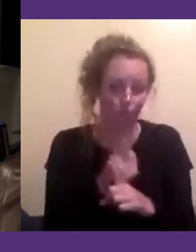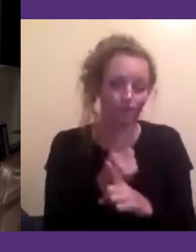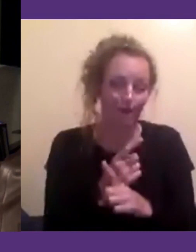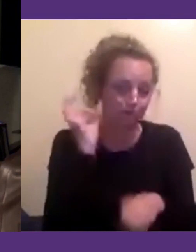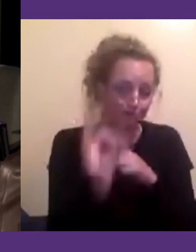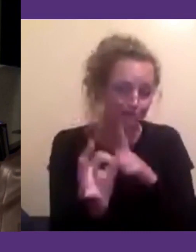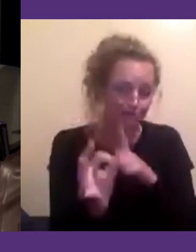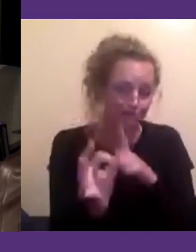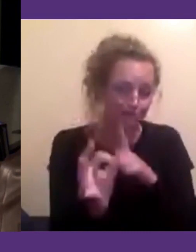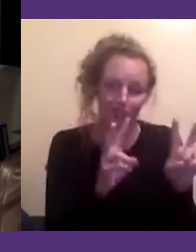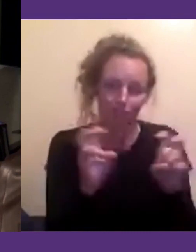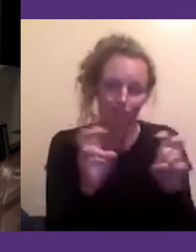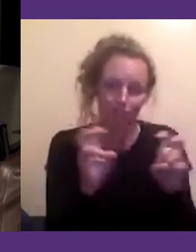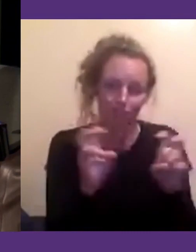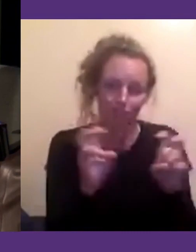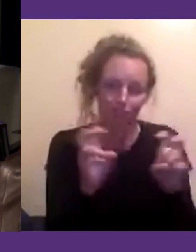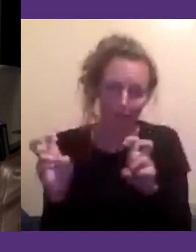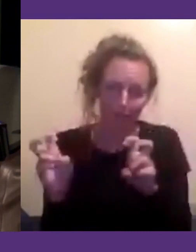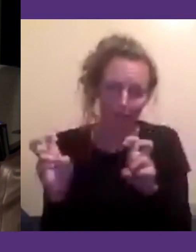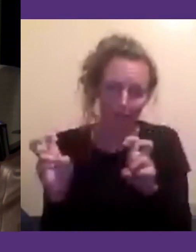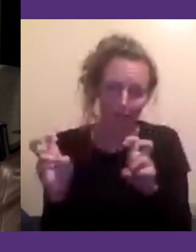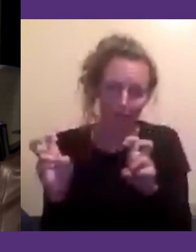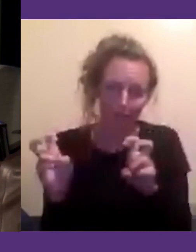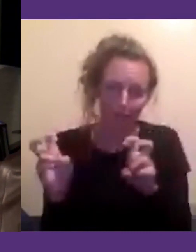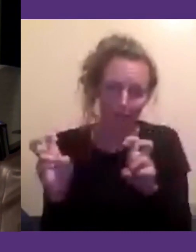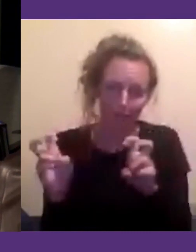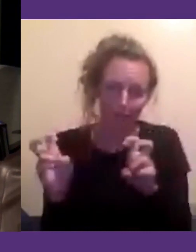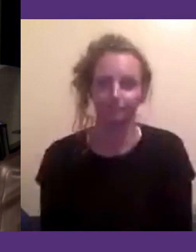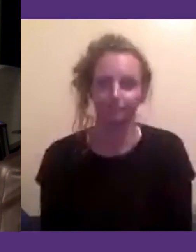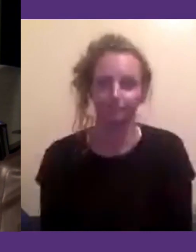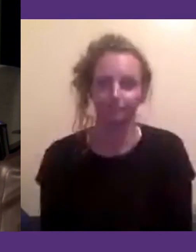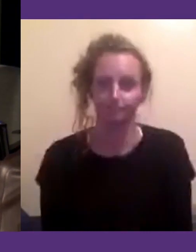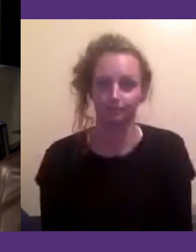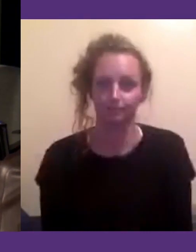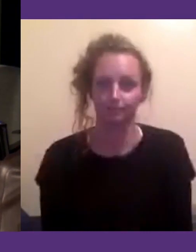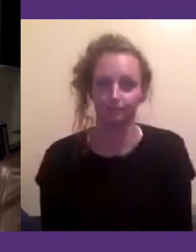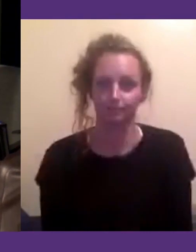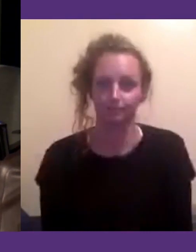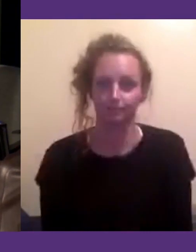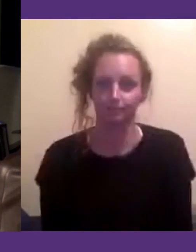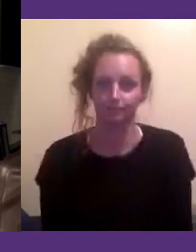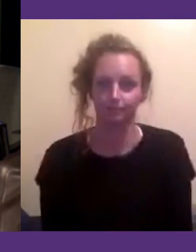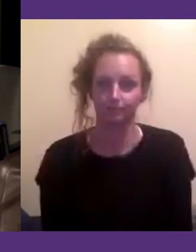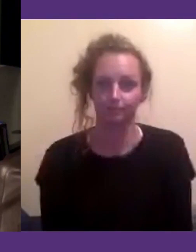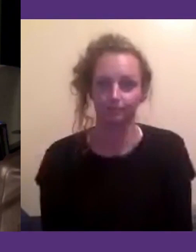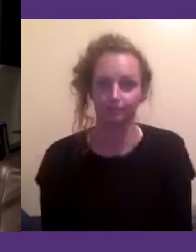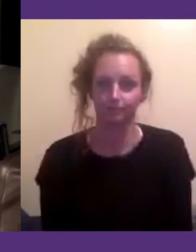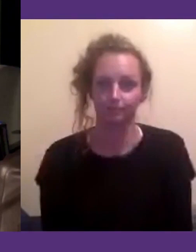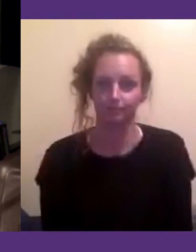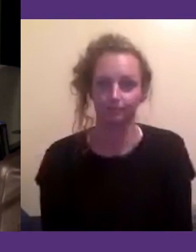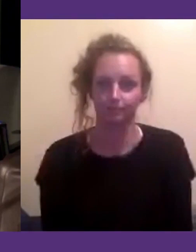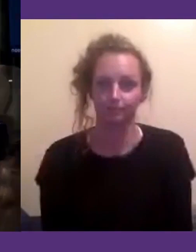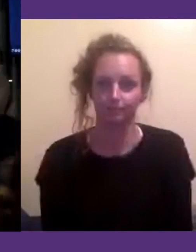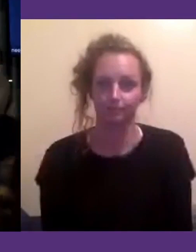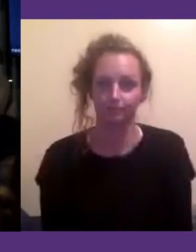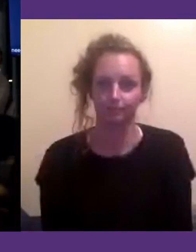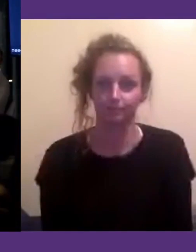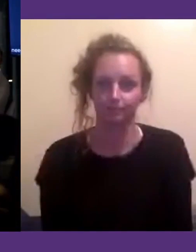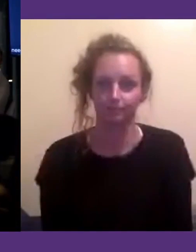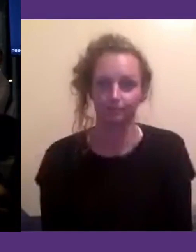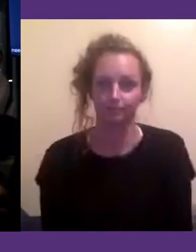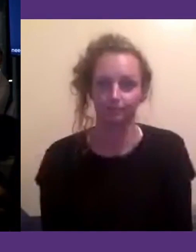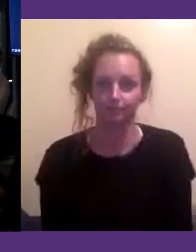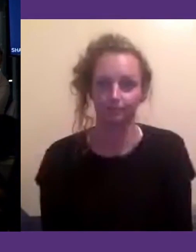real change will be when non-disabled people are talking about it. Yeah. Cool, thank you. Well, and thank you so much for joining us as well.